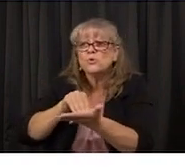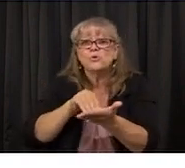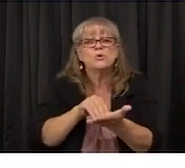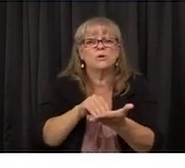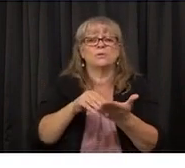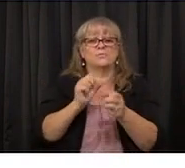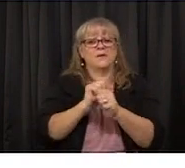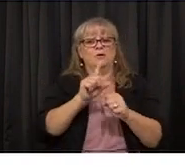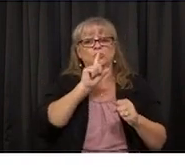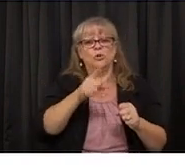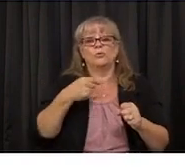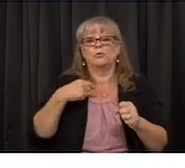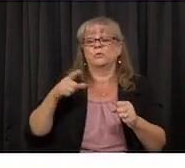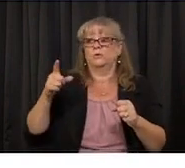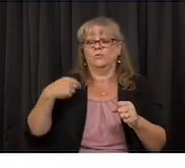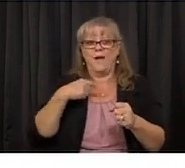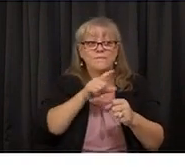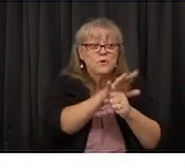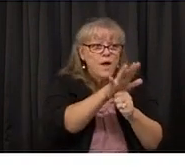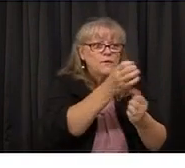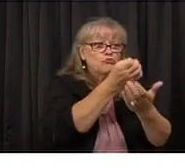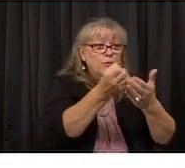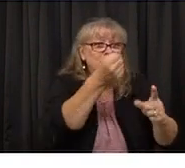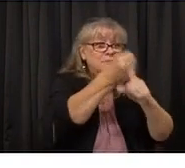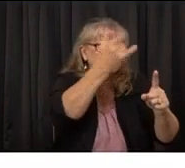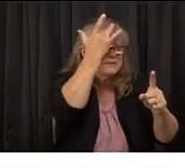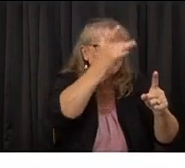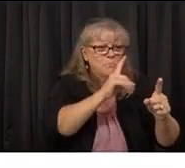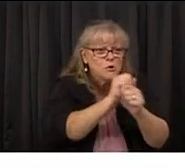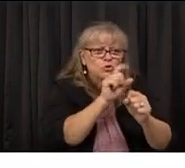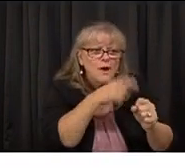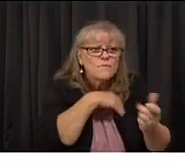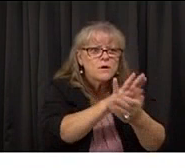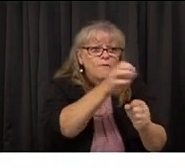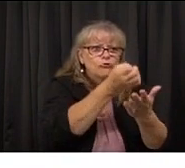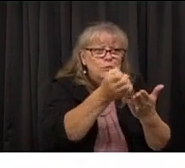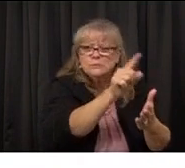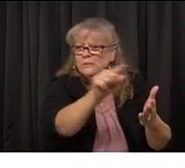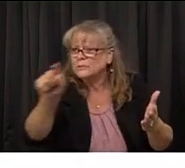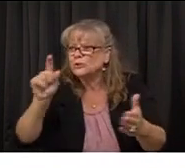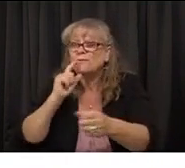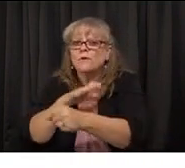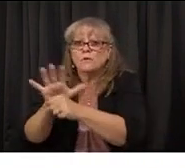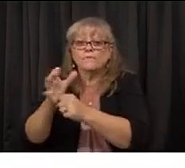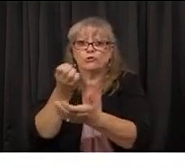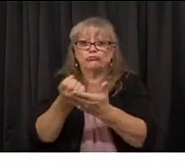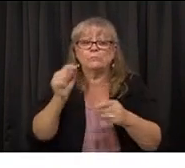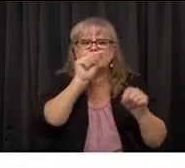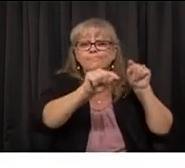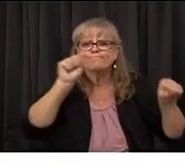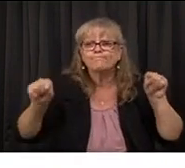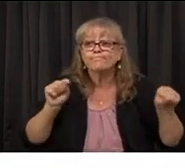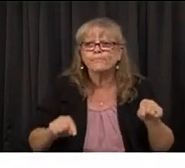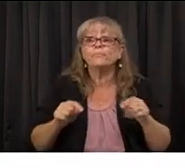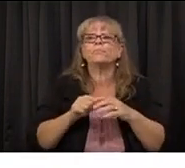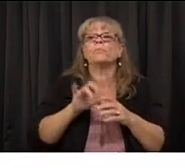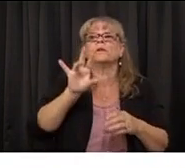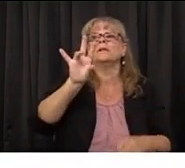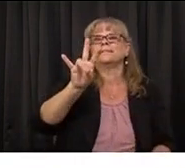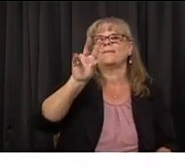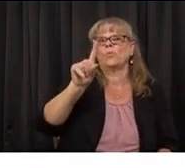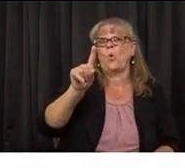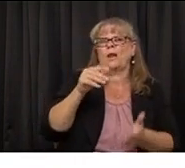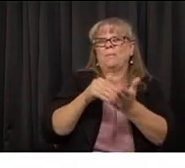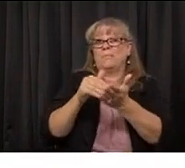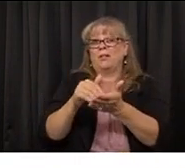$75 million, to our local public health authorities, and the state has 115 full-time case investigators and tracers. And